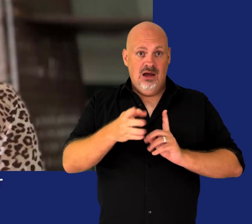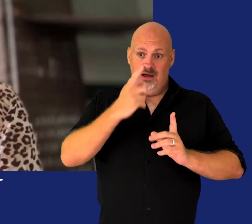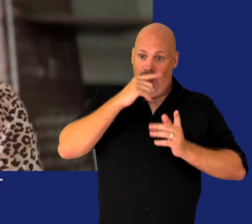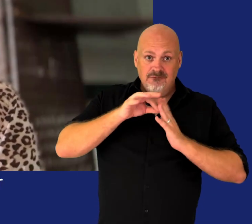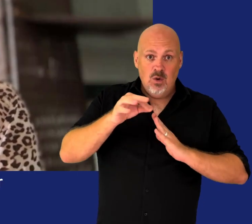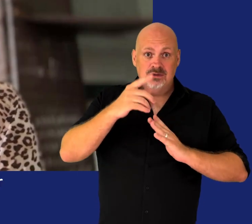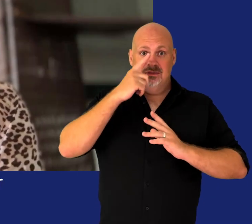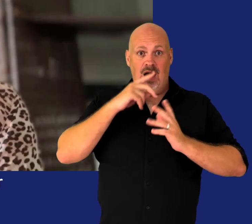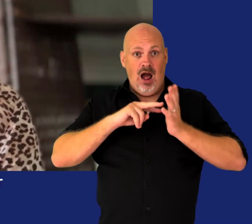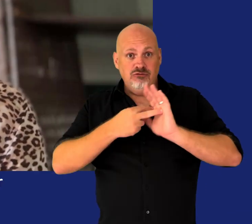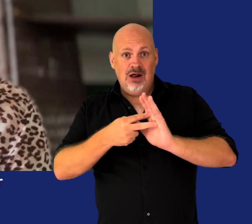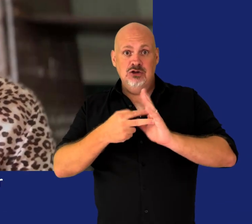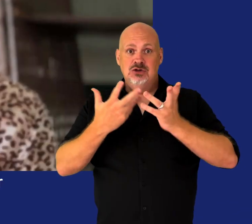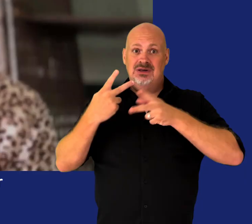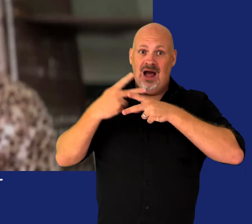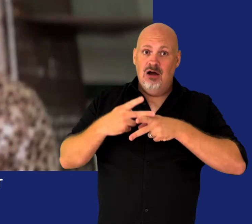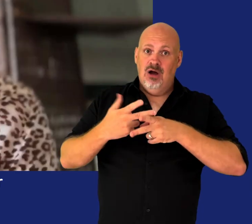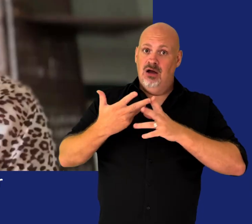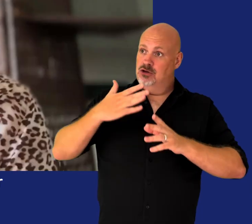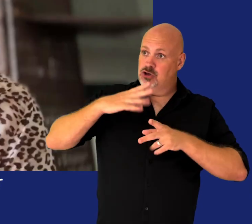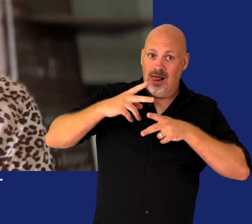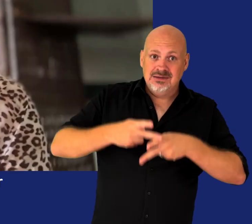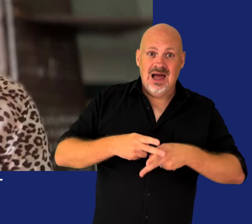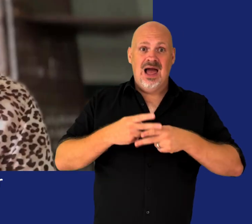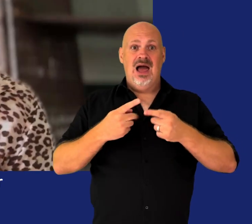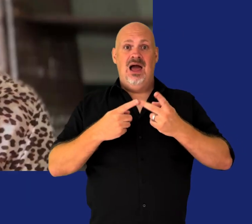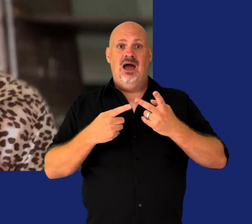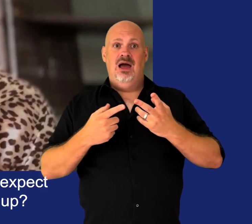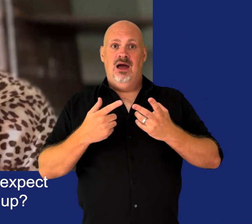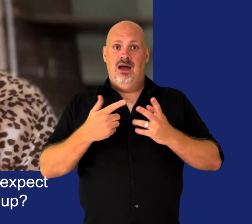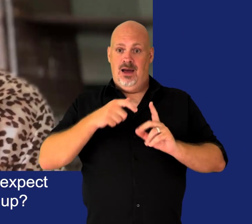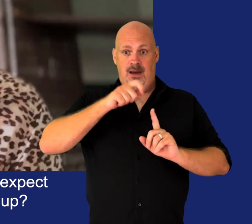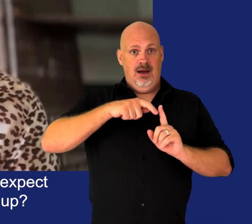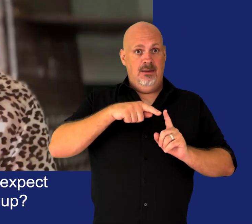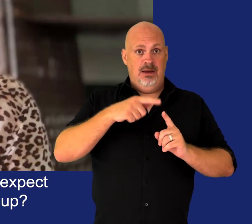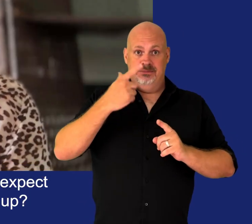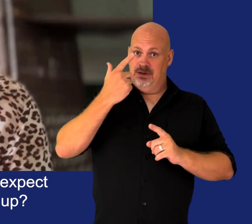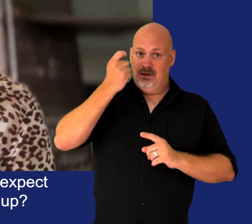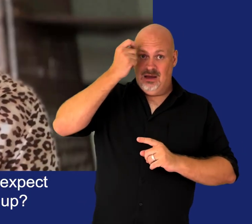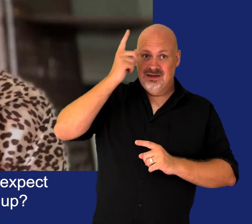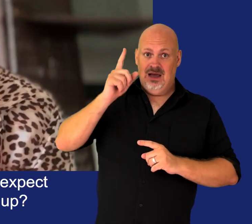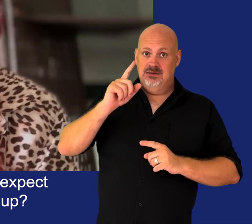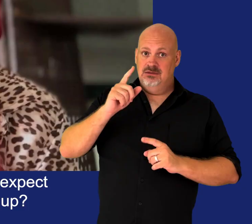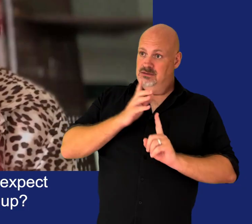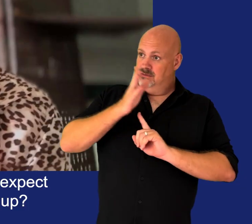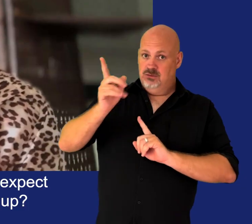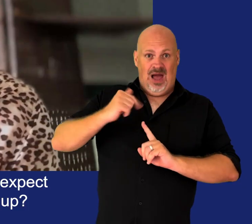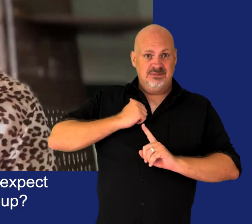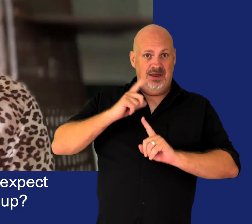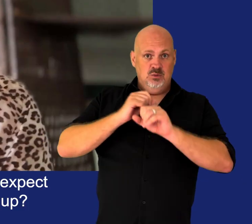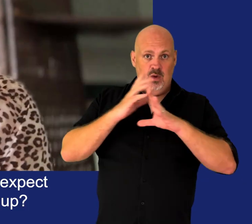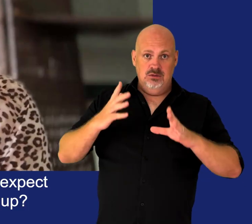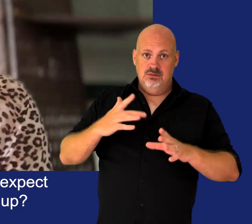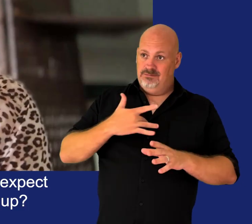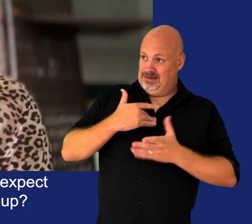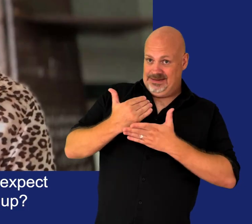afford it, arrange care, whether it be a carer for themselves or childcare. Can the participants understand what to expect and can they feel